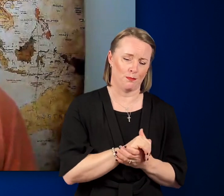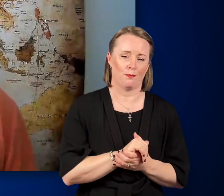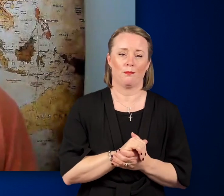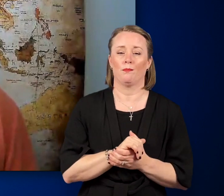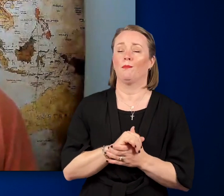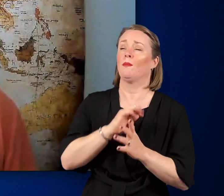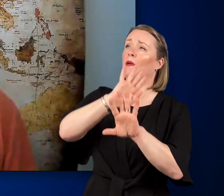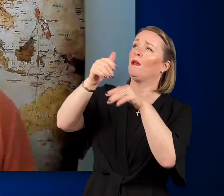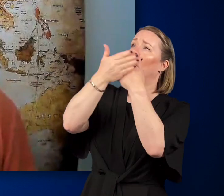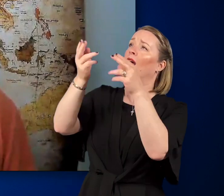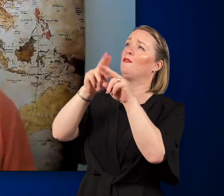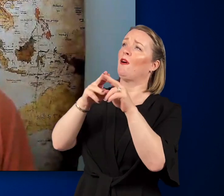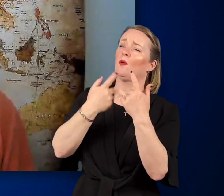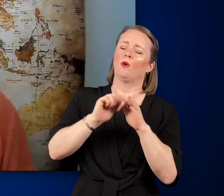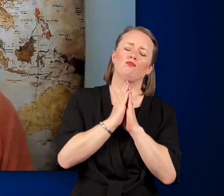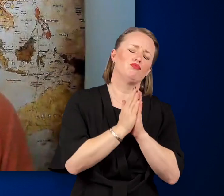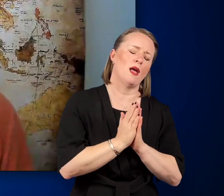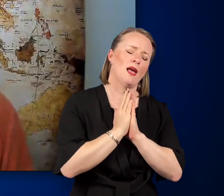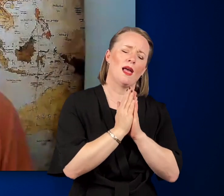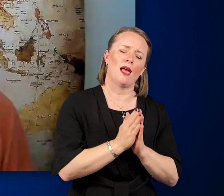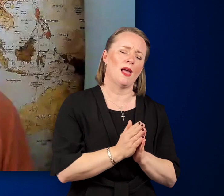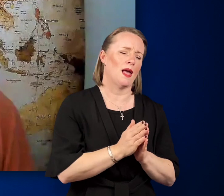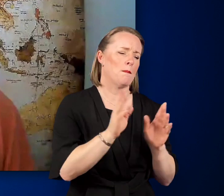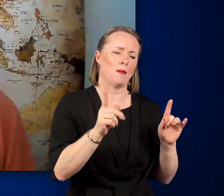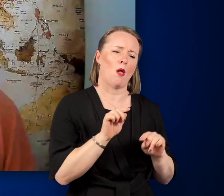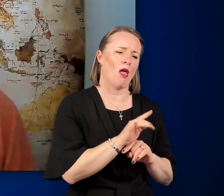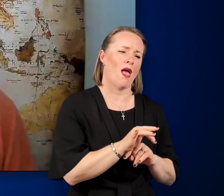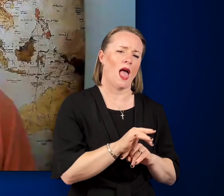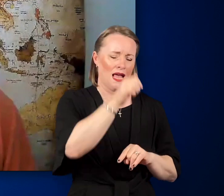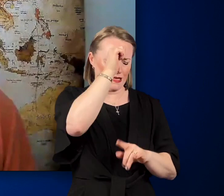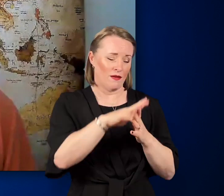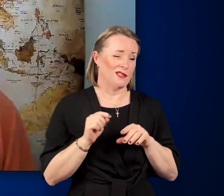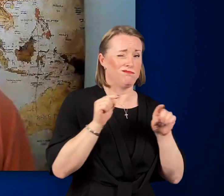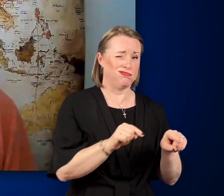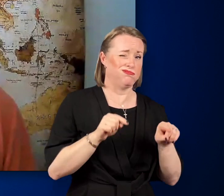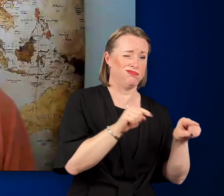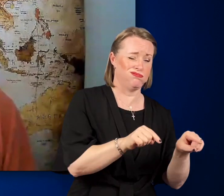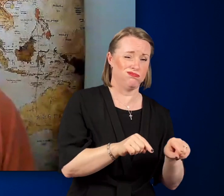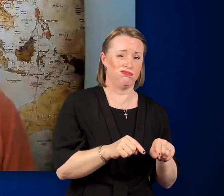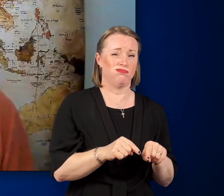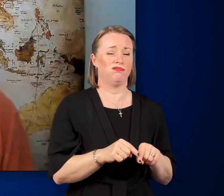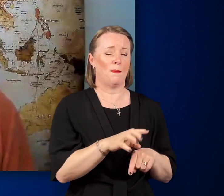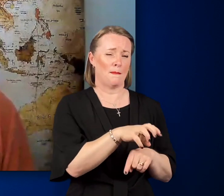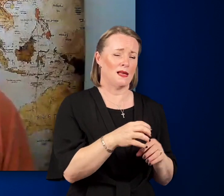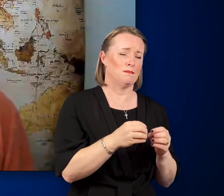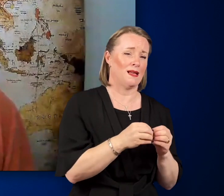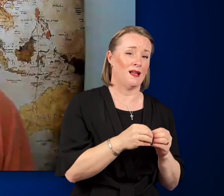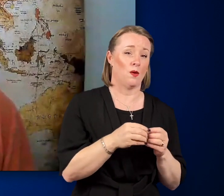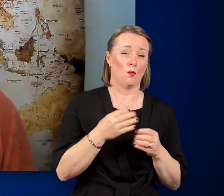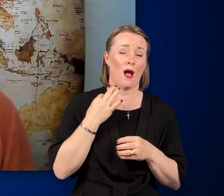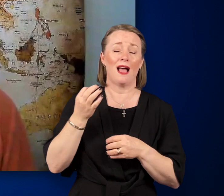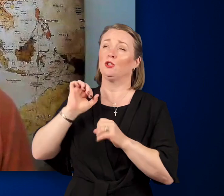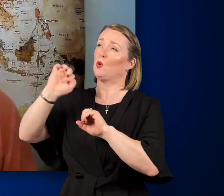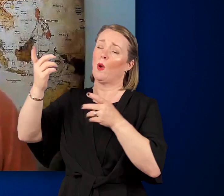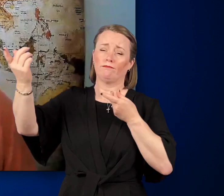Heavenly Father, we do pray for those who are undergoing persecution in Burkina. We ask that your hand would be upon